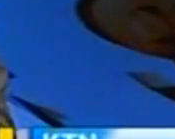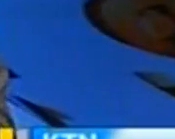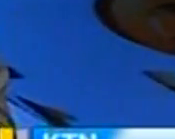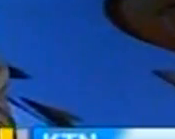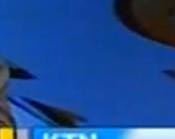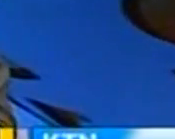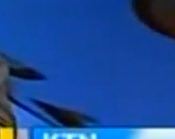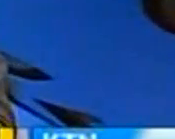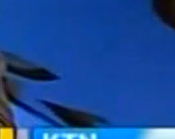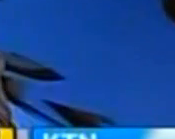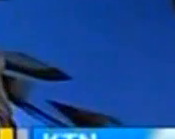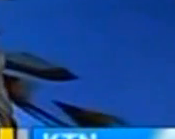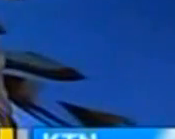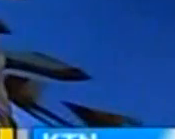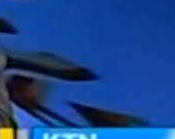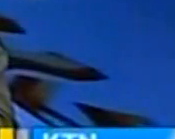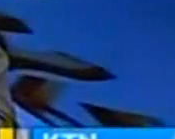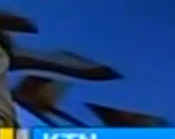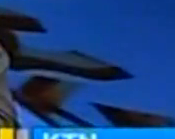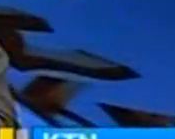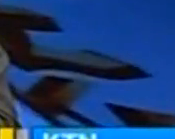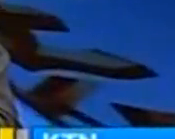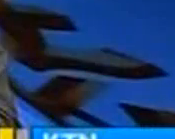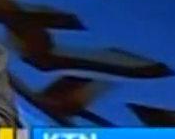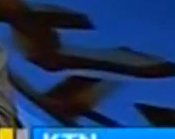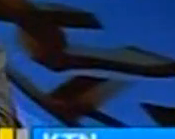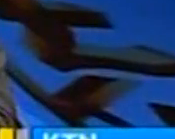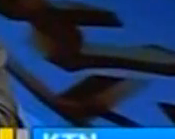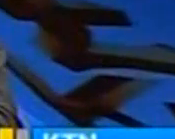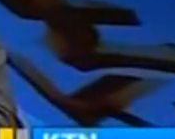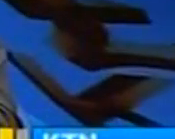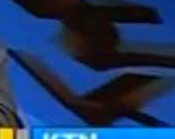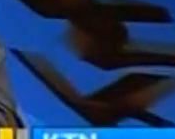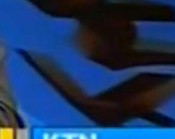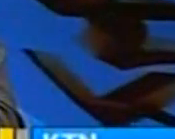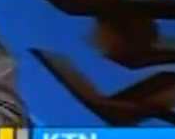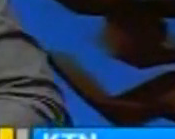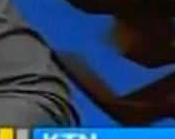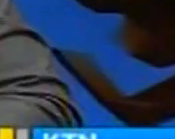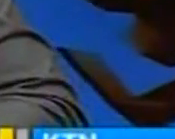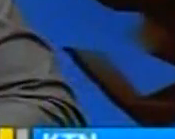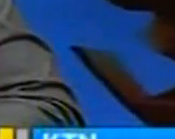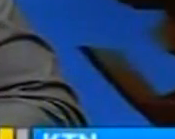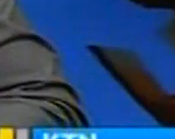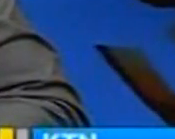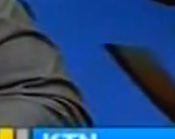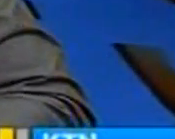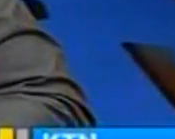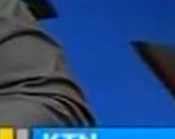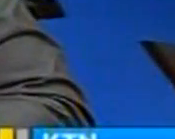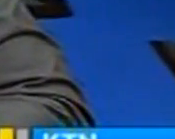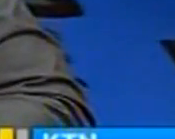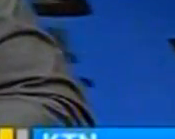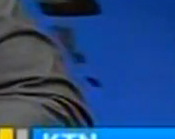Well, a very good evening and welcome to KTN Business. My name is Abi Agina. The Central Bank Monetary Policy Committee has retained